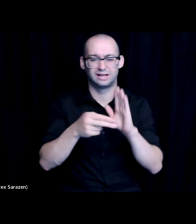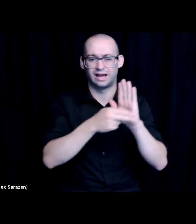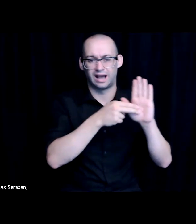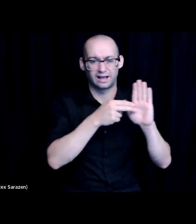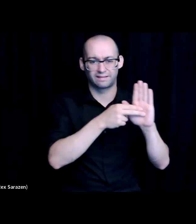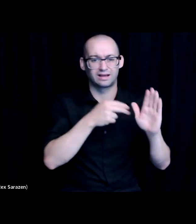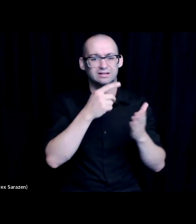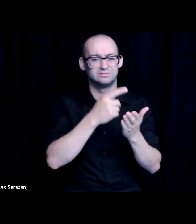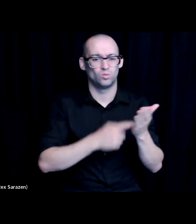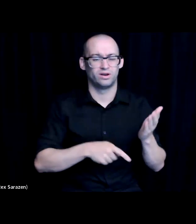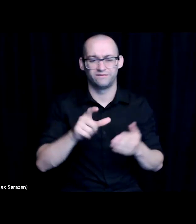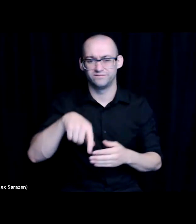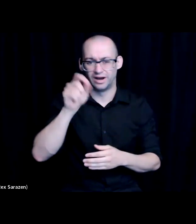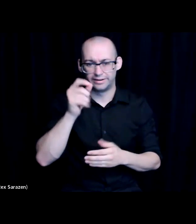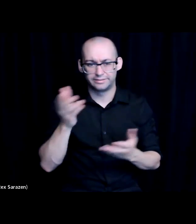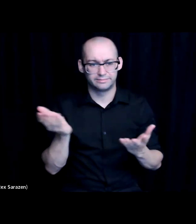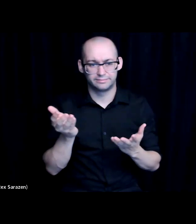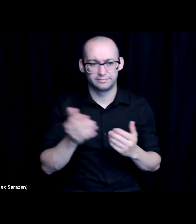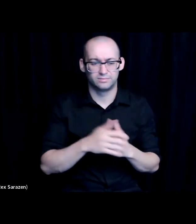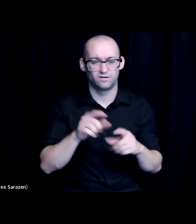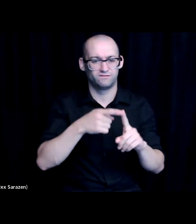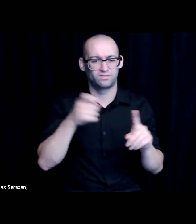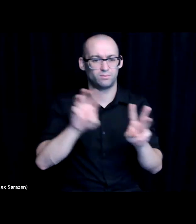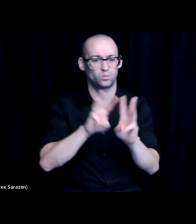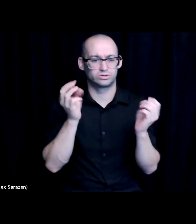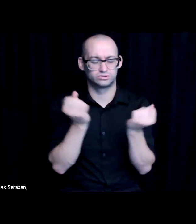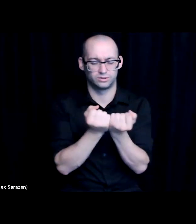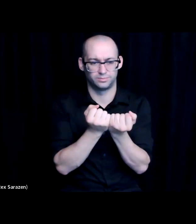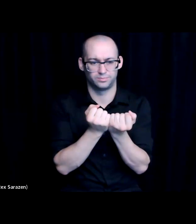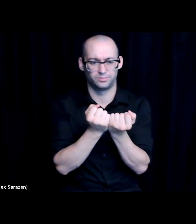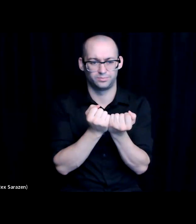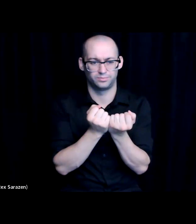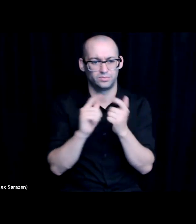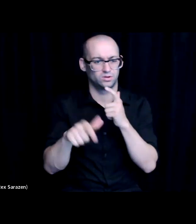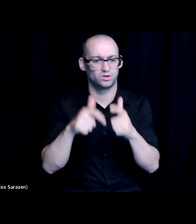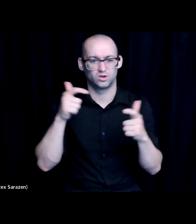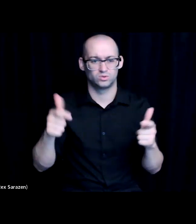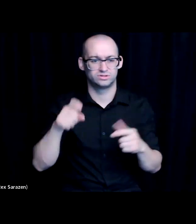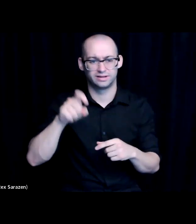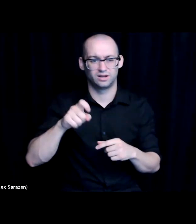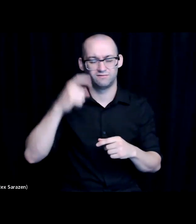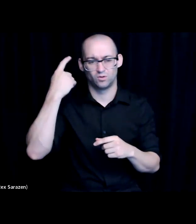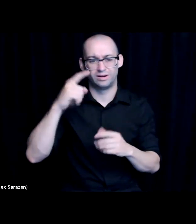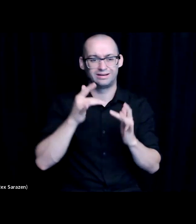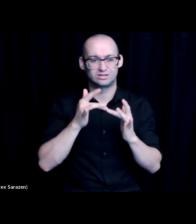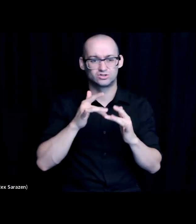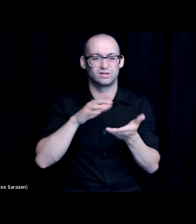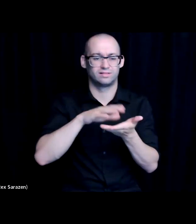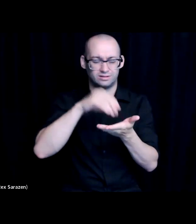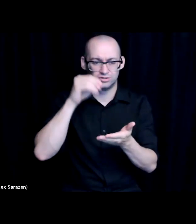from the workshop, there is a huge need for digital literacy